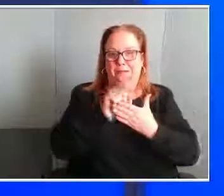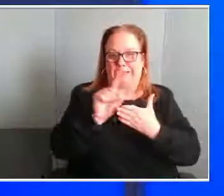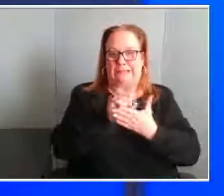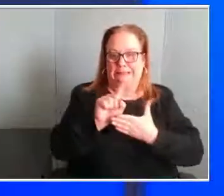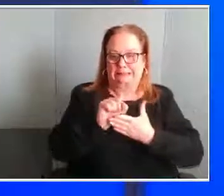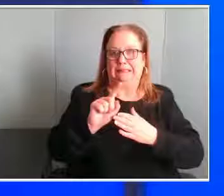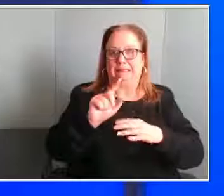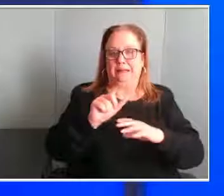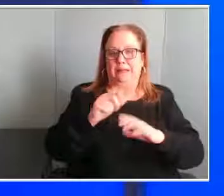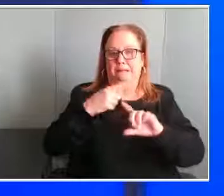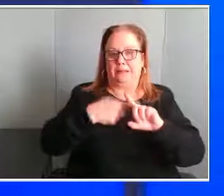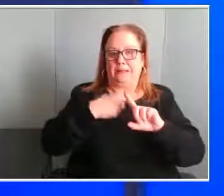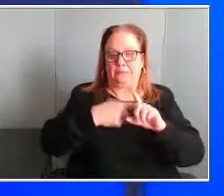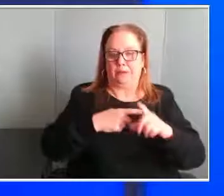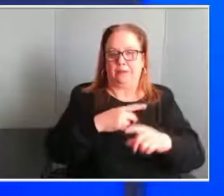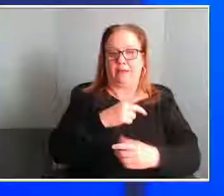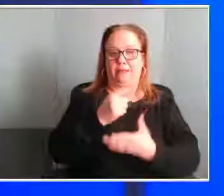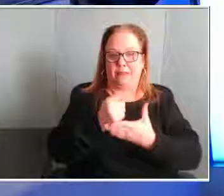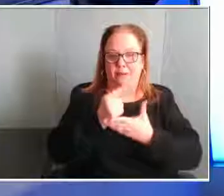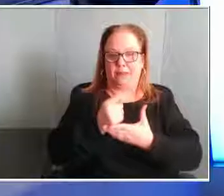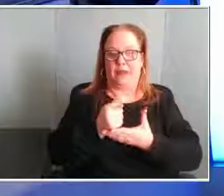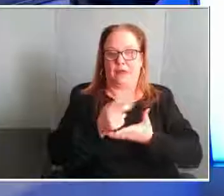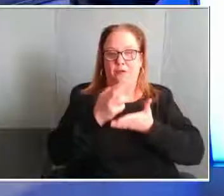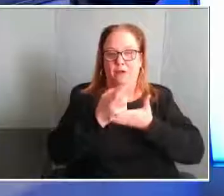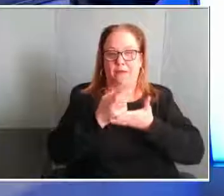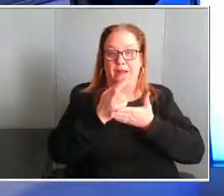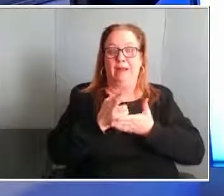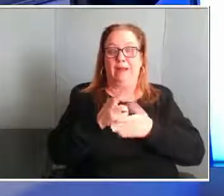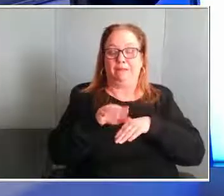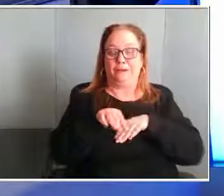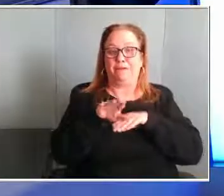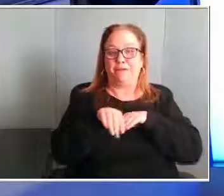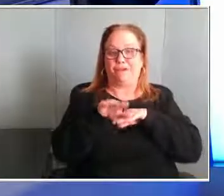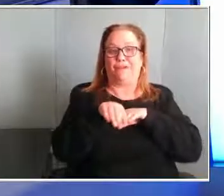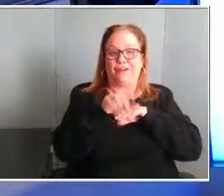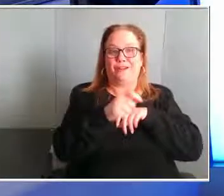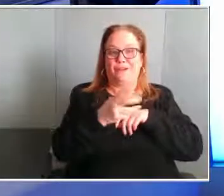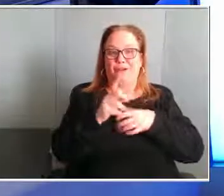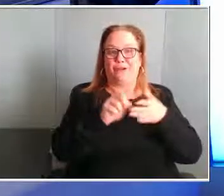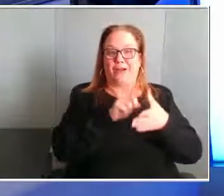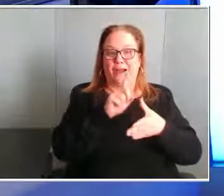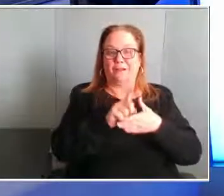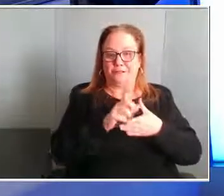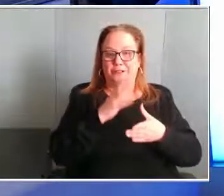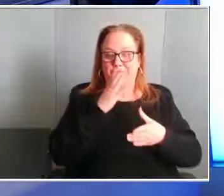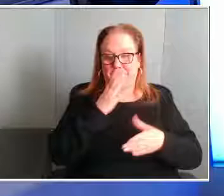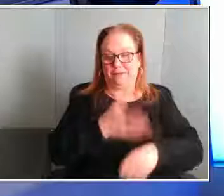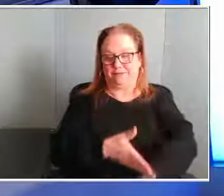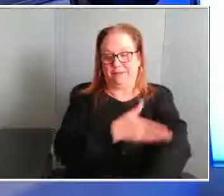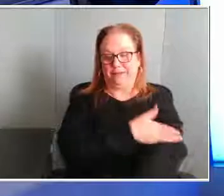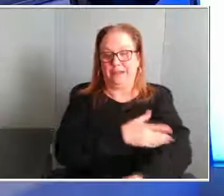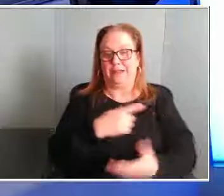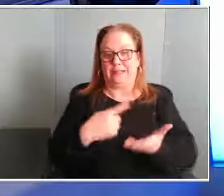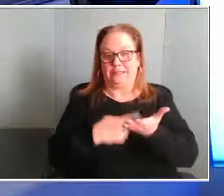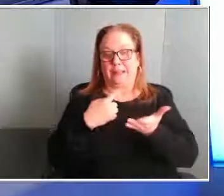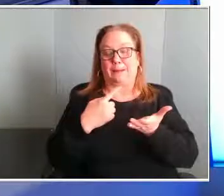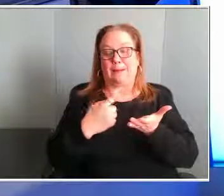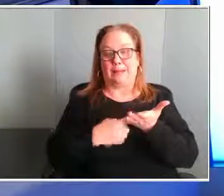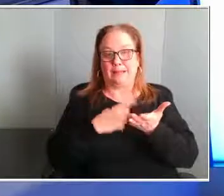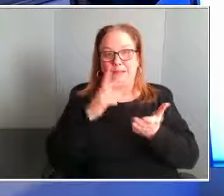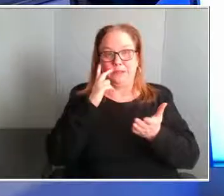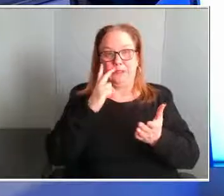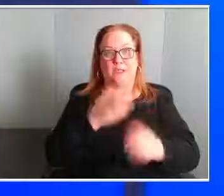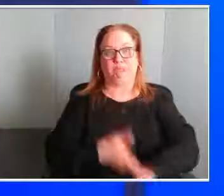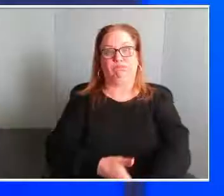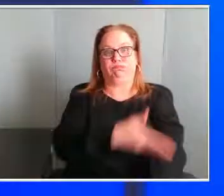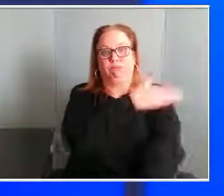and rehab. So if you could start moving your foot in a few hours, you're like, okay, this could go pretty darn well. Right, and sometimes we see a dramatic